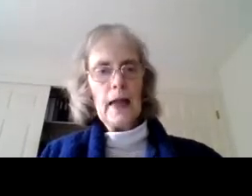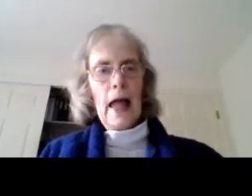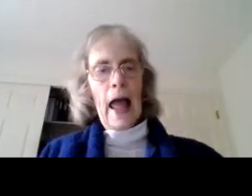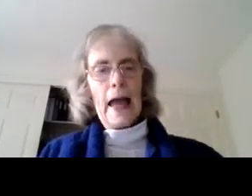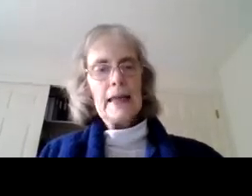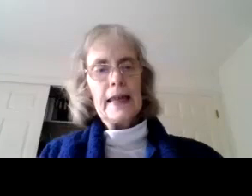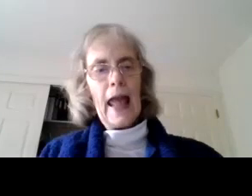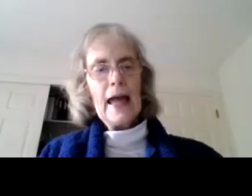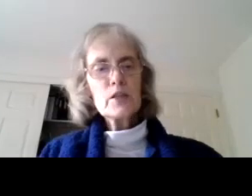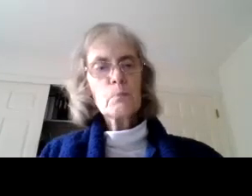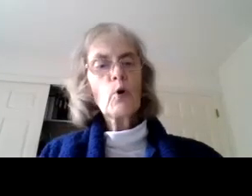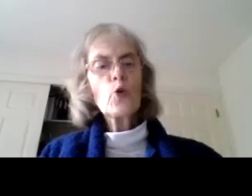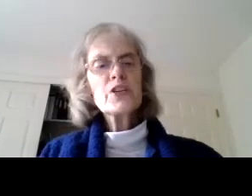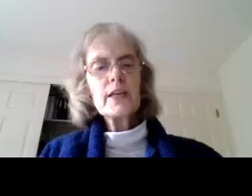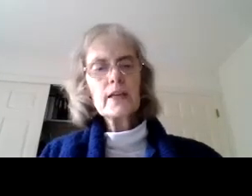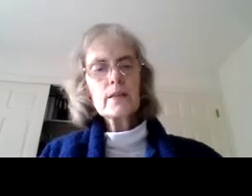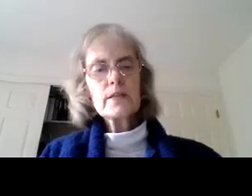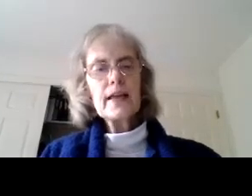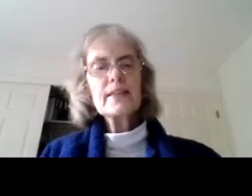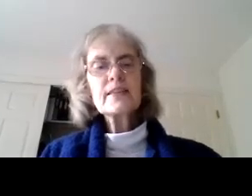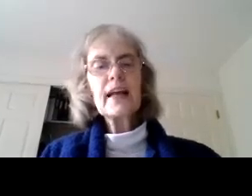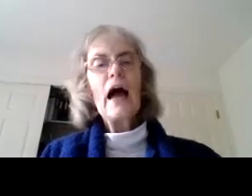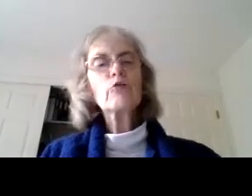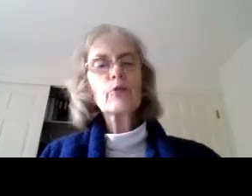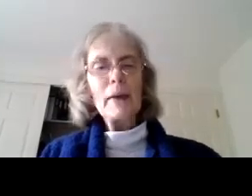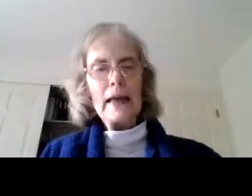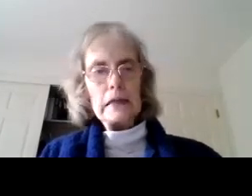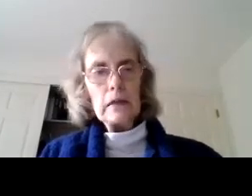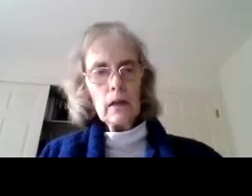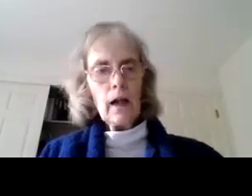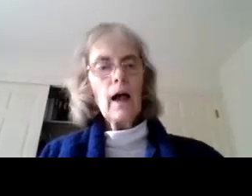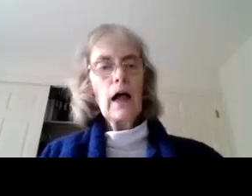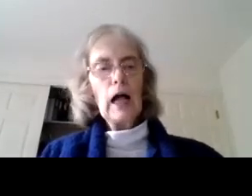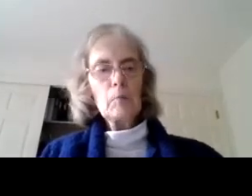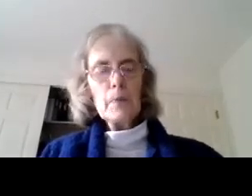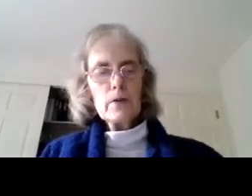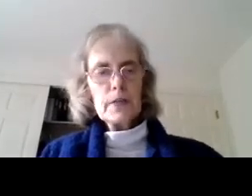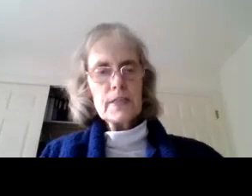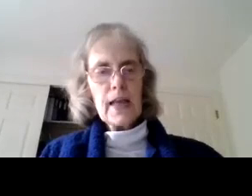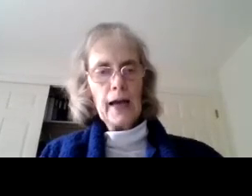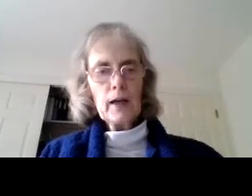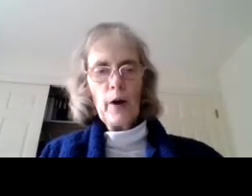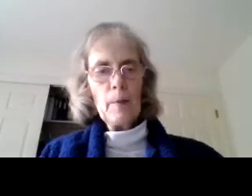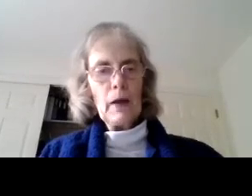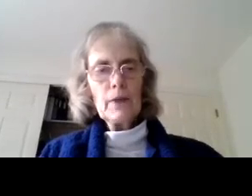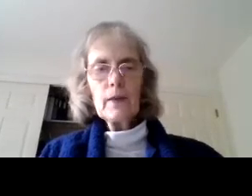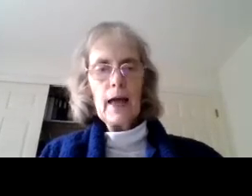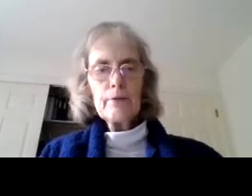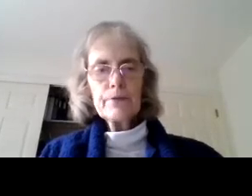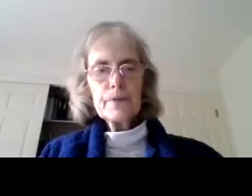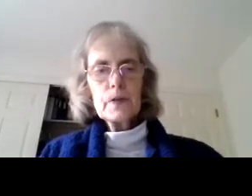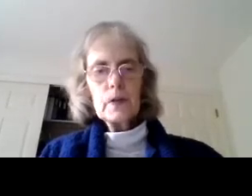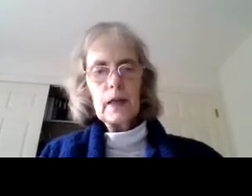2, and it has proteins that stick out from it. There's a diagram on